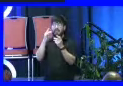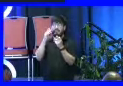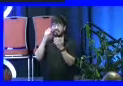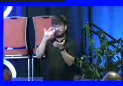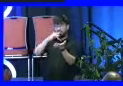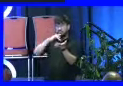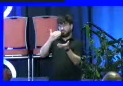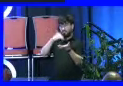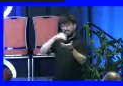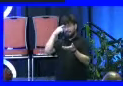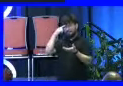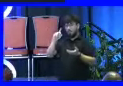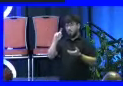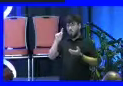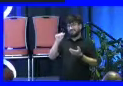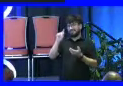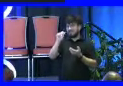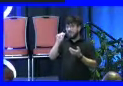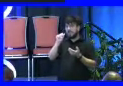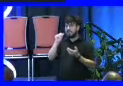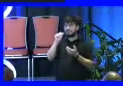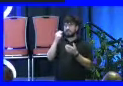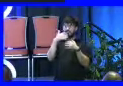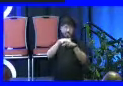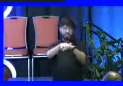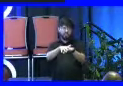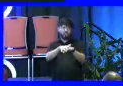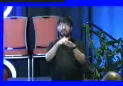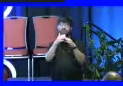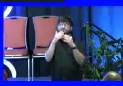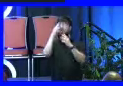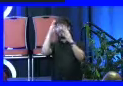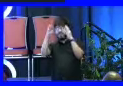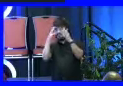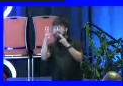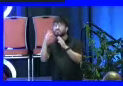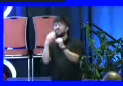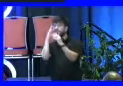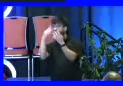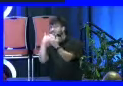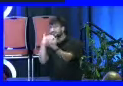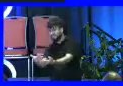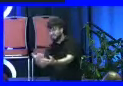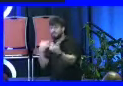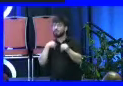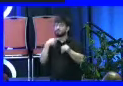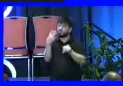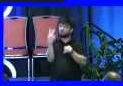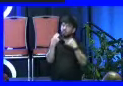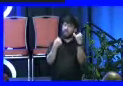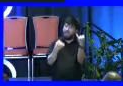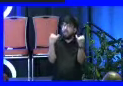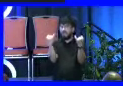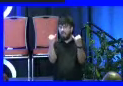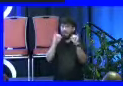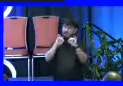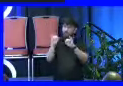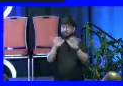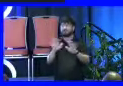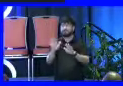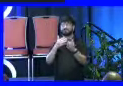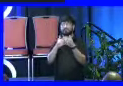Innovation and Integrate. Josie, am I saying that right? Integration or innovation? Okay, there's 2 I's in it. Okay, but anyways, at our